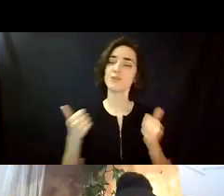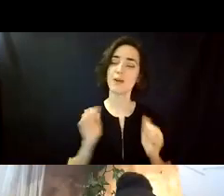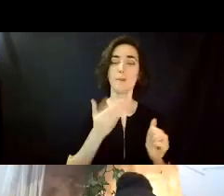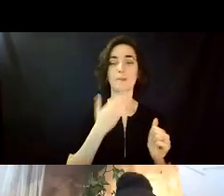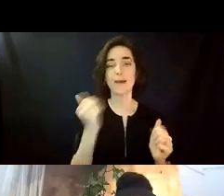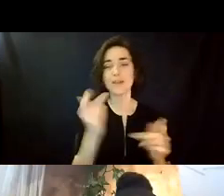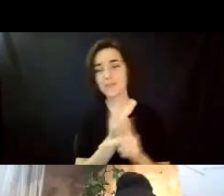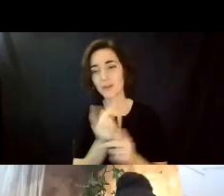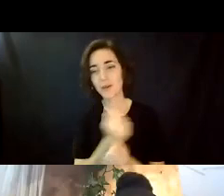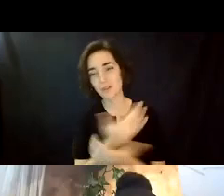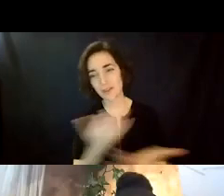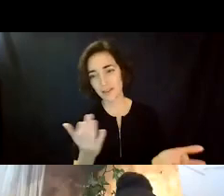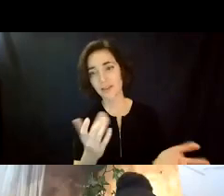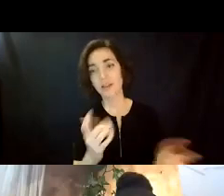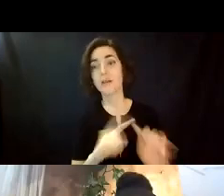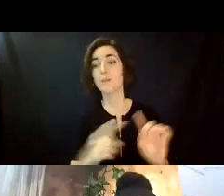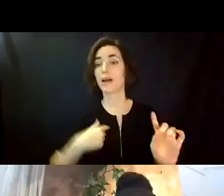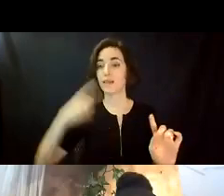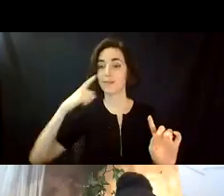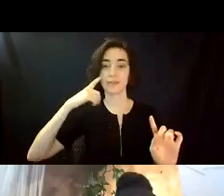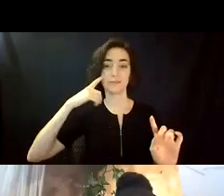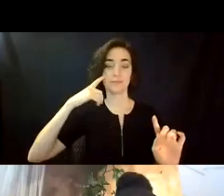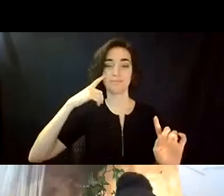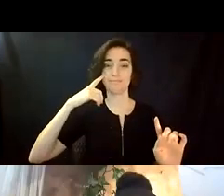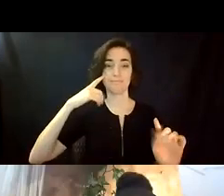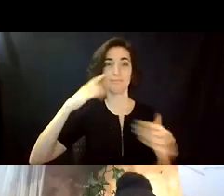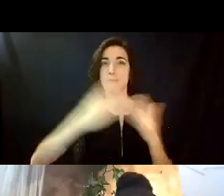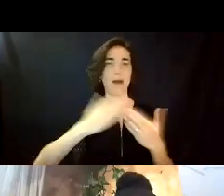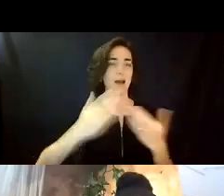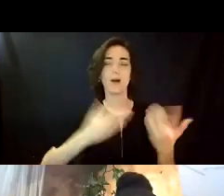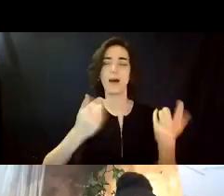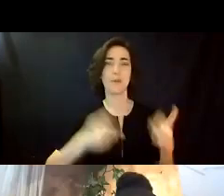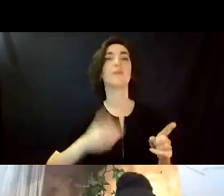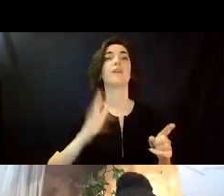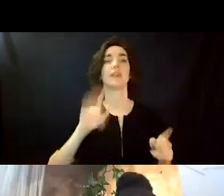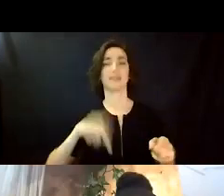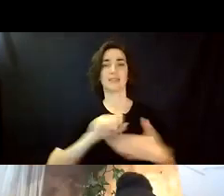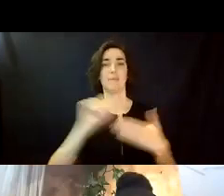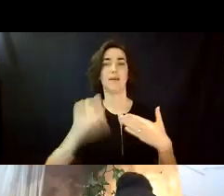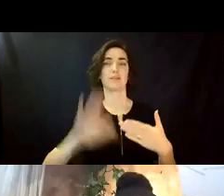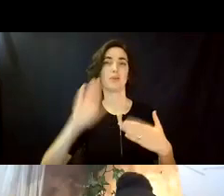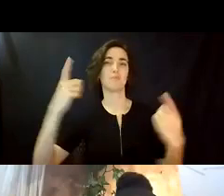but I think regardless, we're going to, have a successful semester, all things considering.